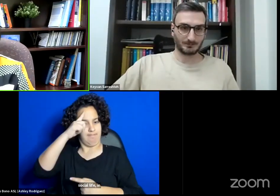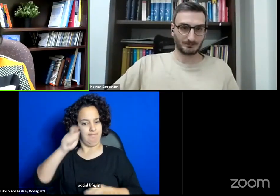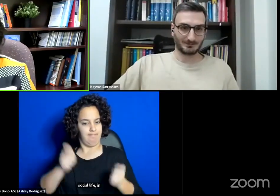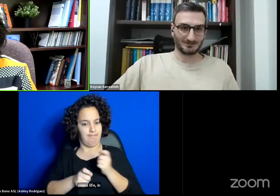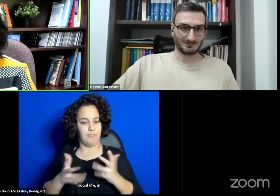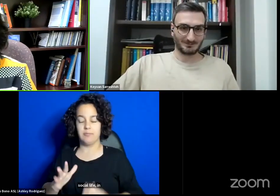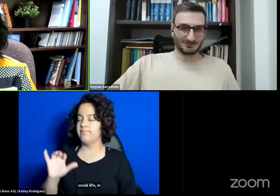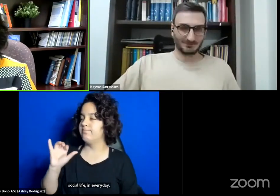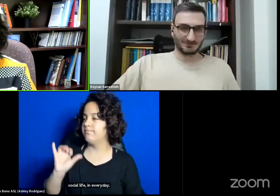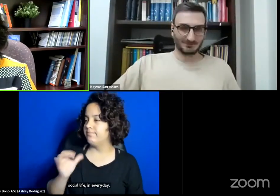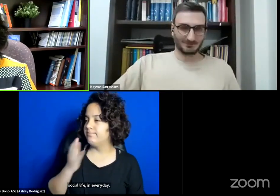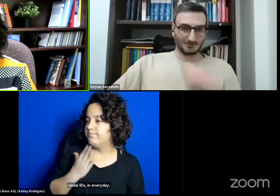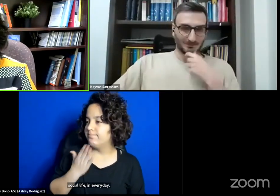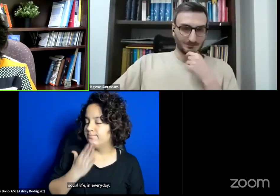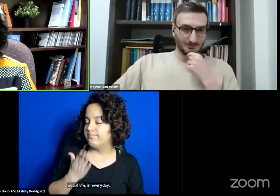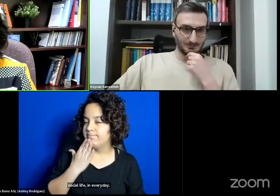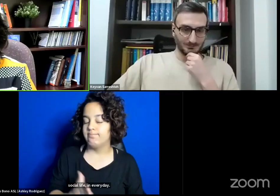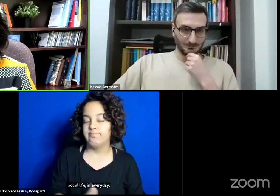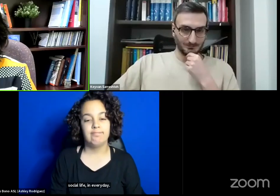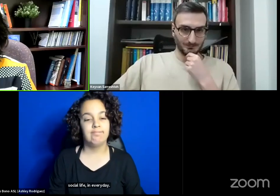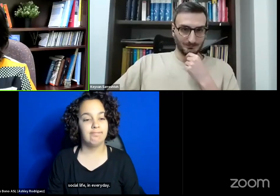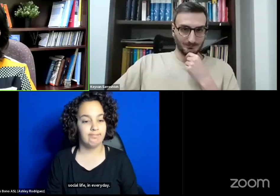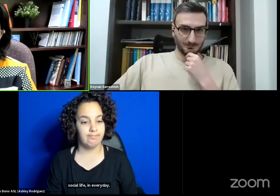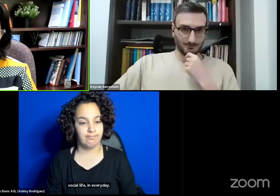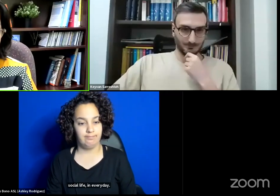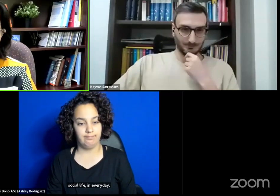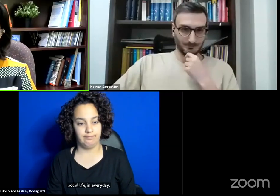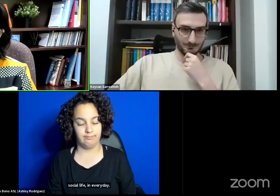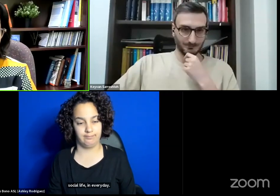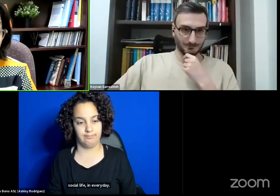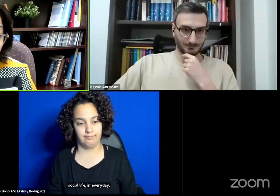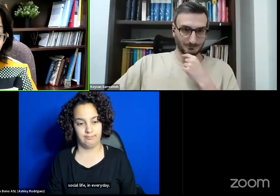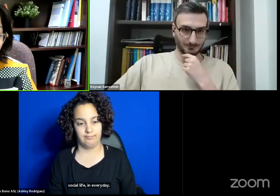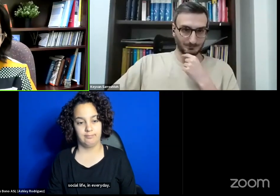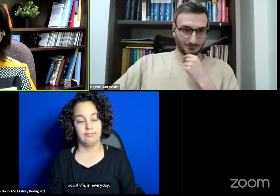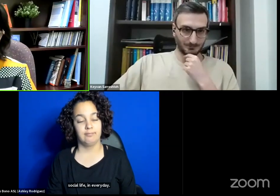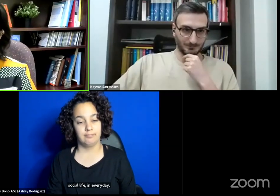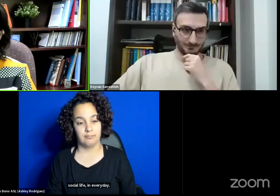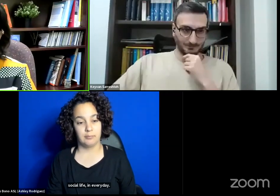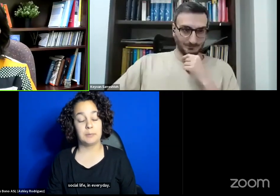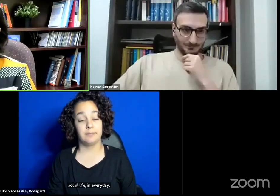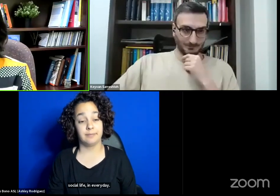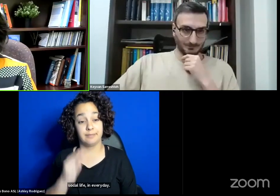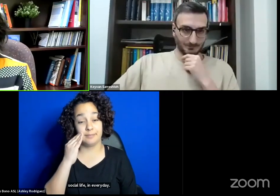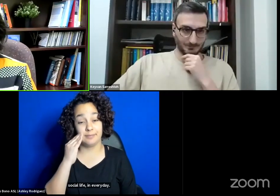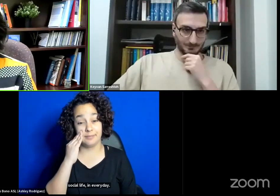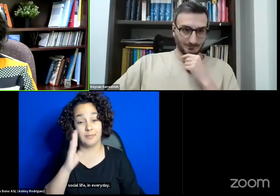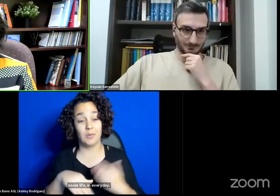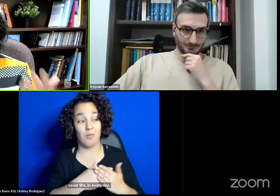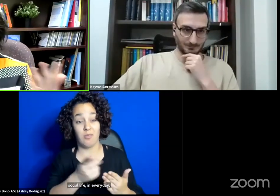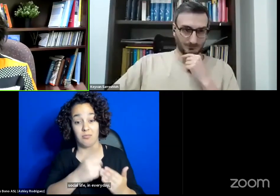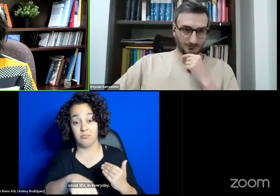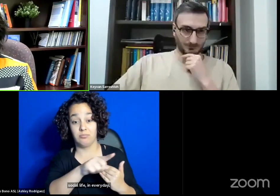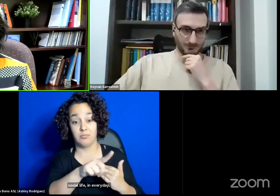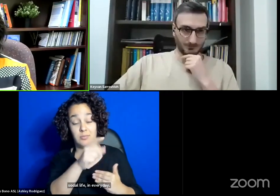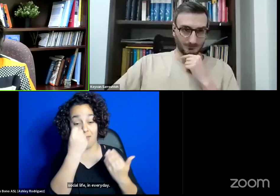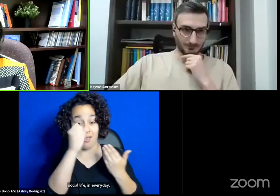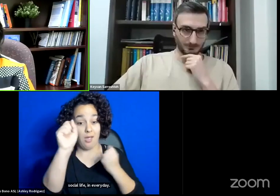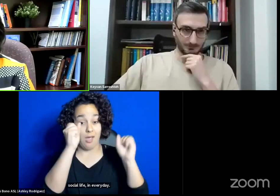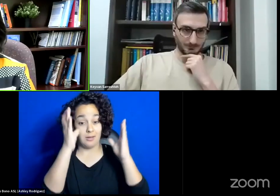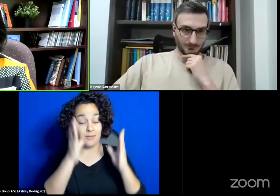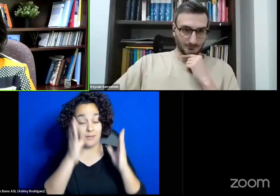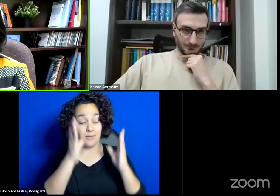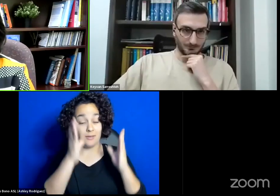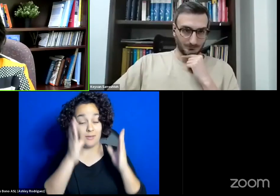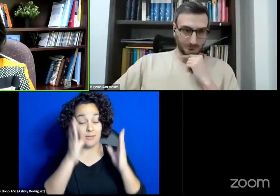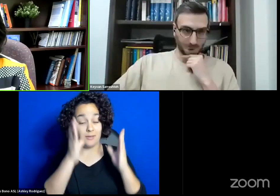talked about these, all these performances, activist performances that put the life and, you